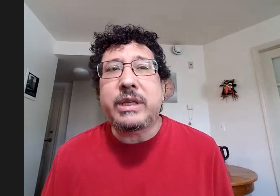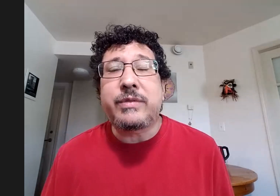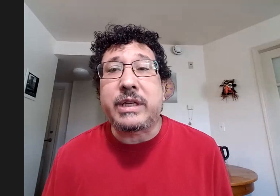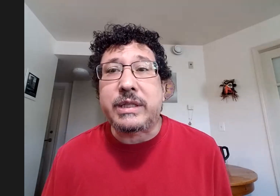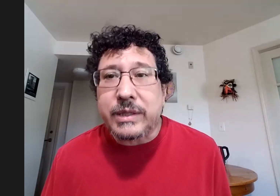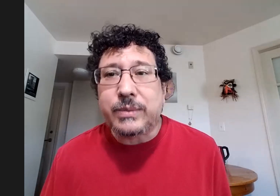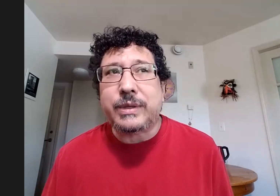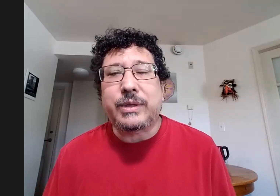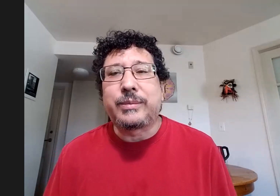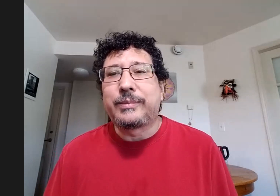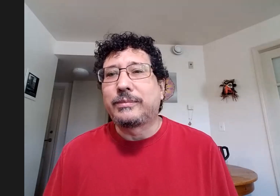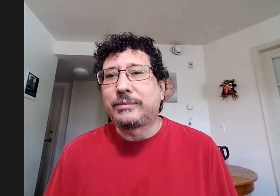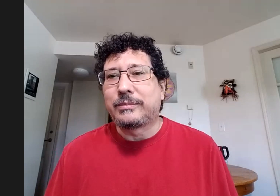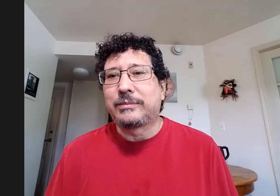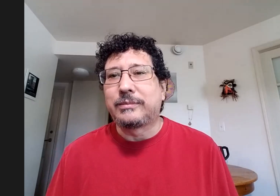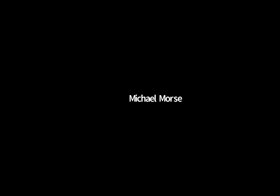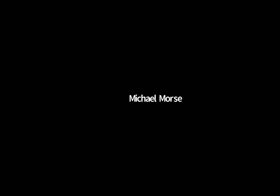I wouldn't even exist without you."